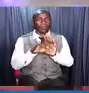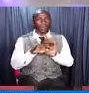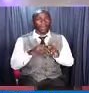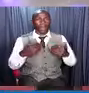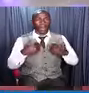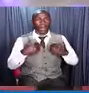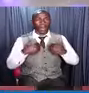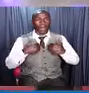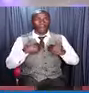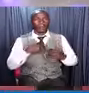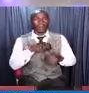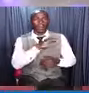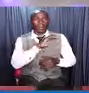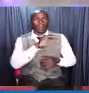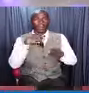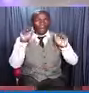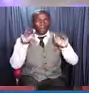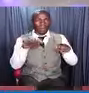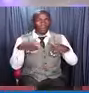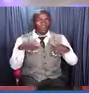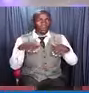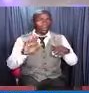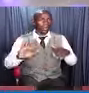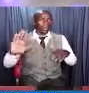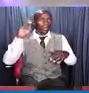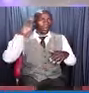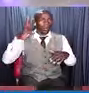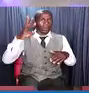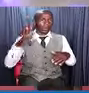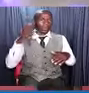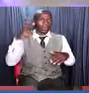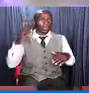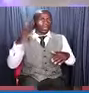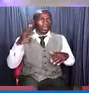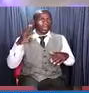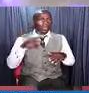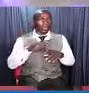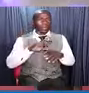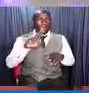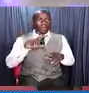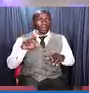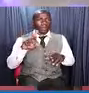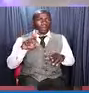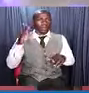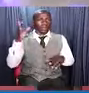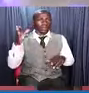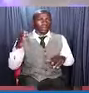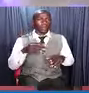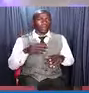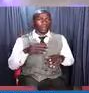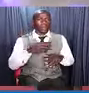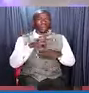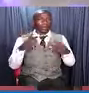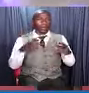uwezo, being able to be commanded to do his will. Popote pale ulipo. Wherever you are. Popote pale